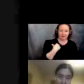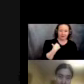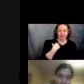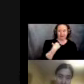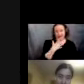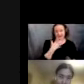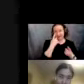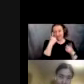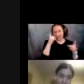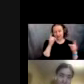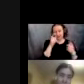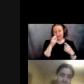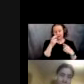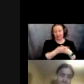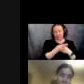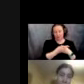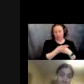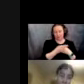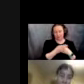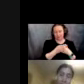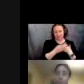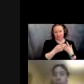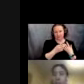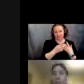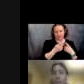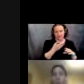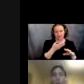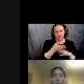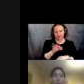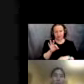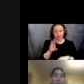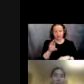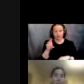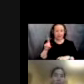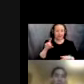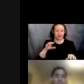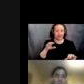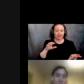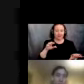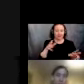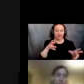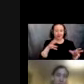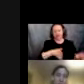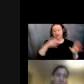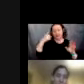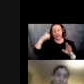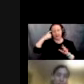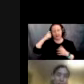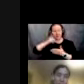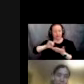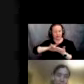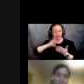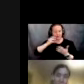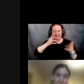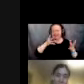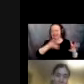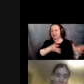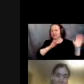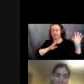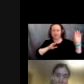well, after Fred leaves the service due to discrimination. He ends up in